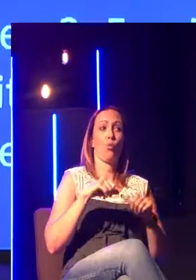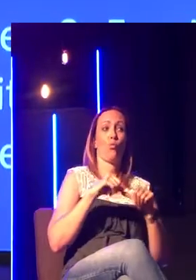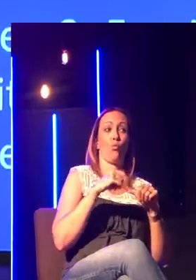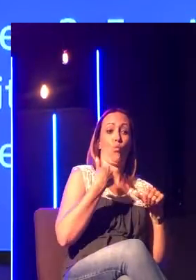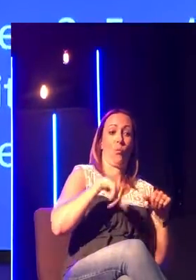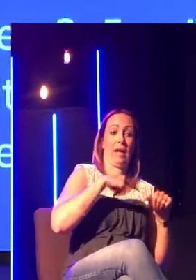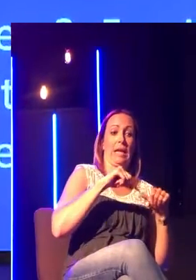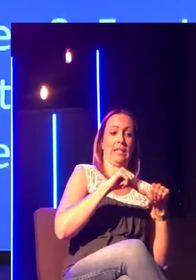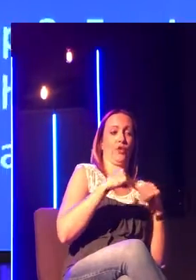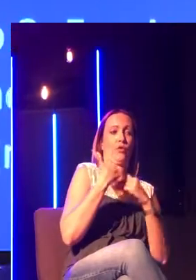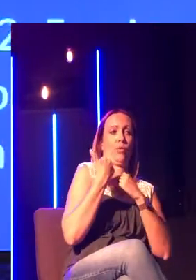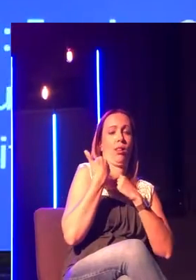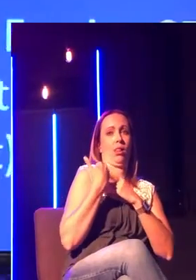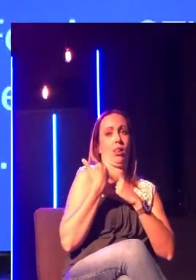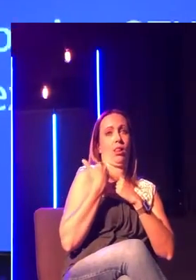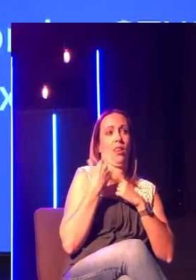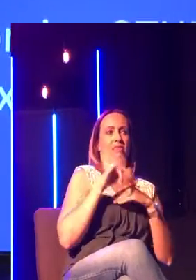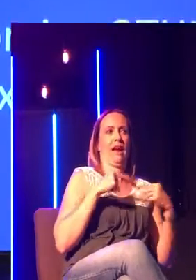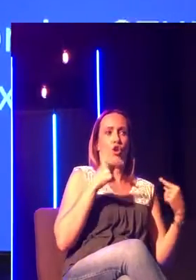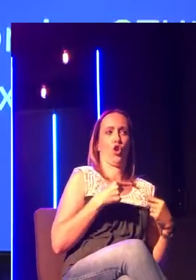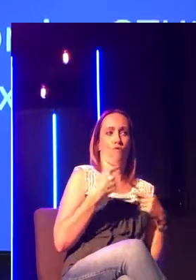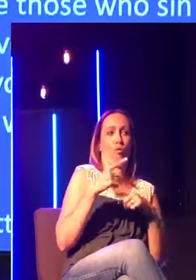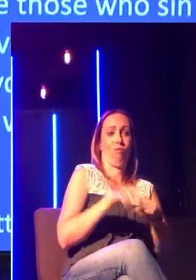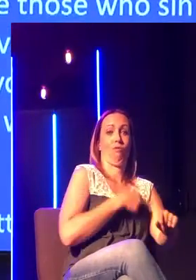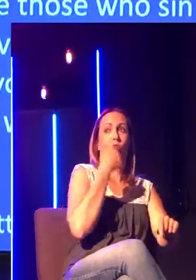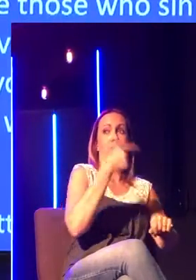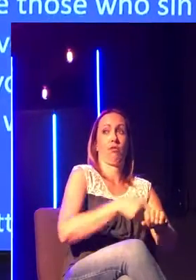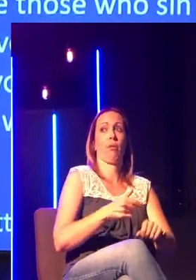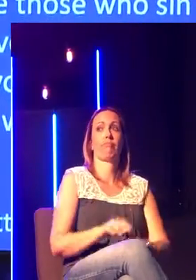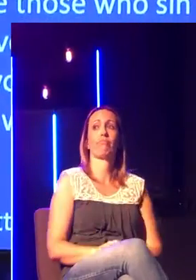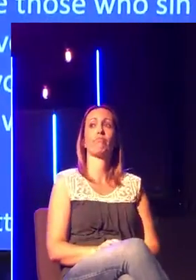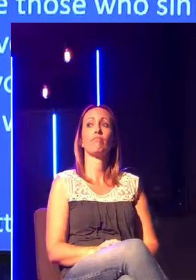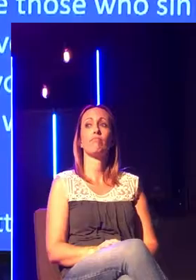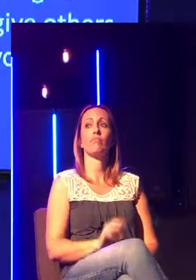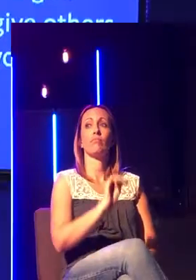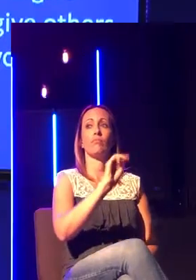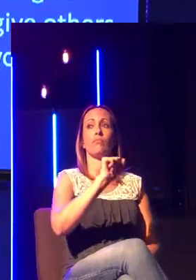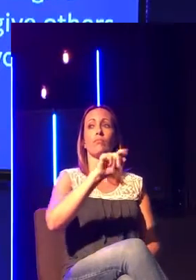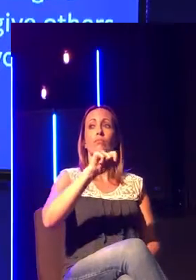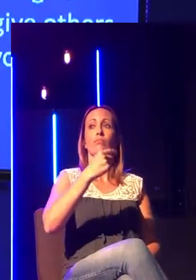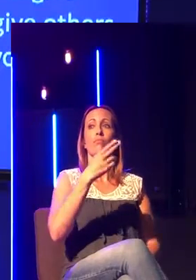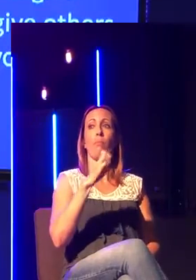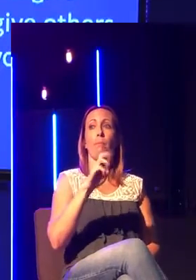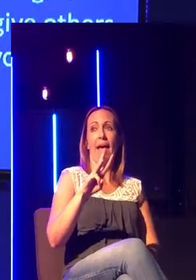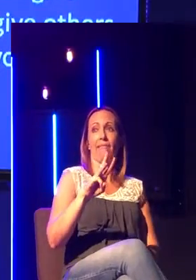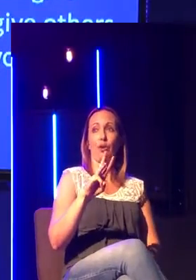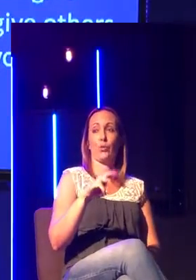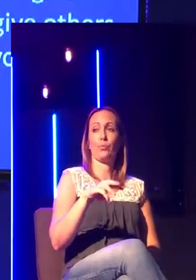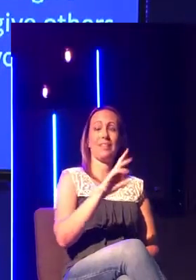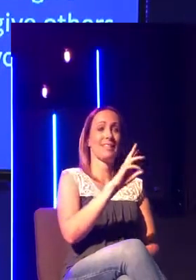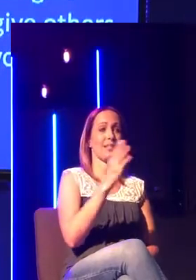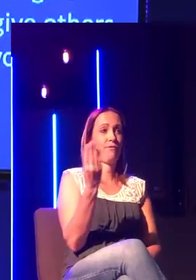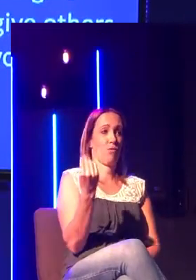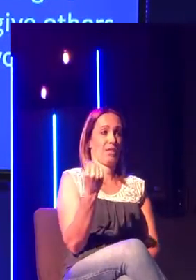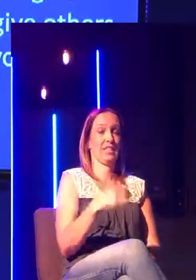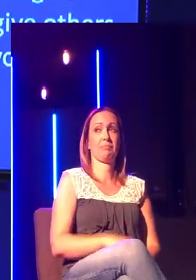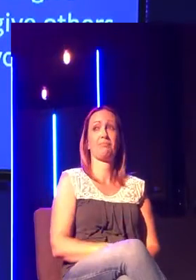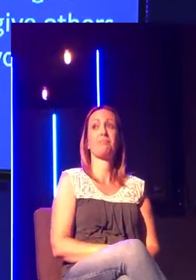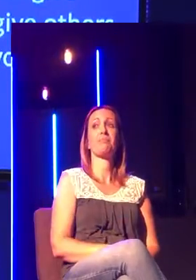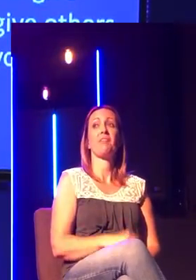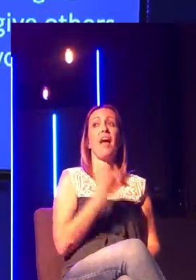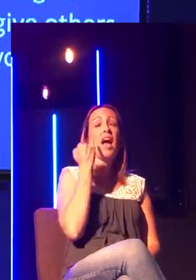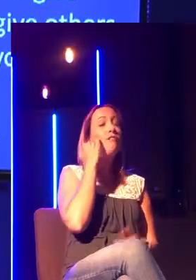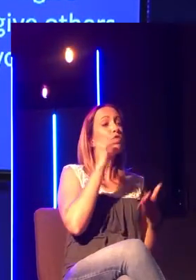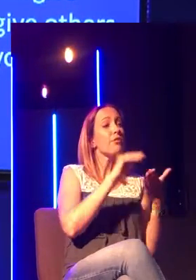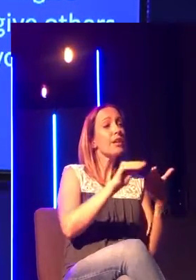long, long time. Matthew 6:14, Jesus said, if you forgive those who sin against you, your heavenly Father will forgive you. But